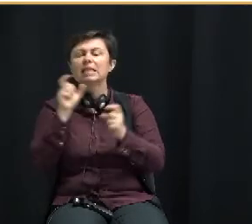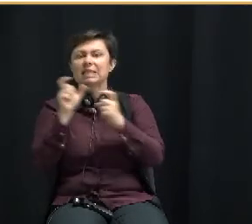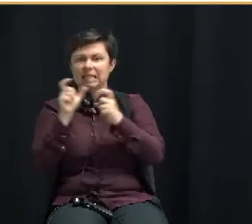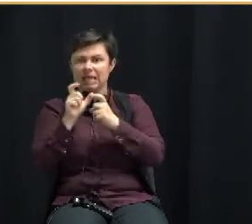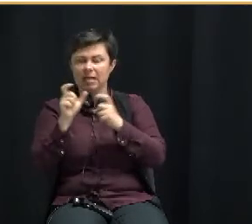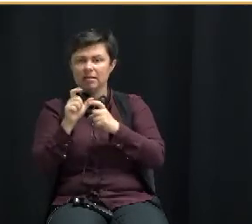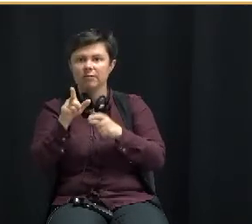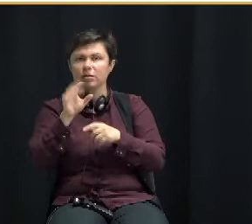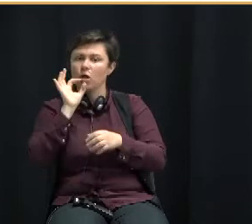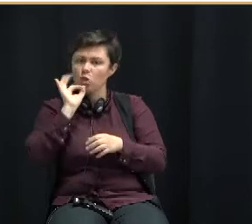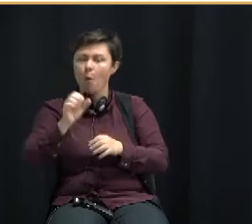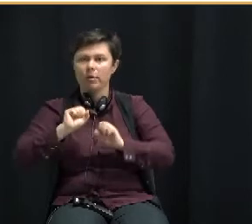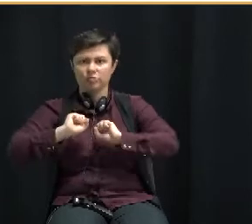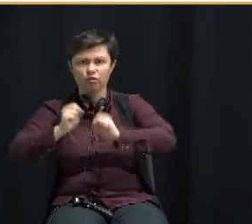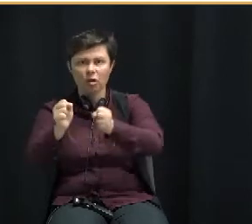we have certificates